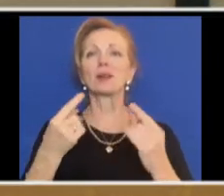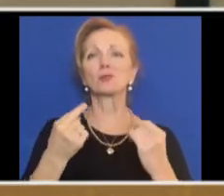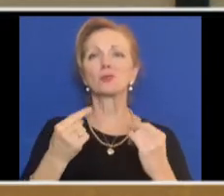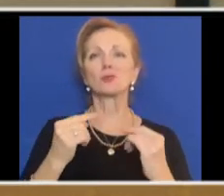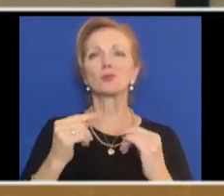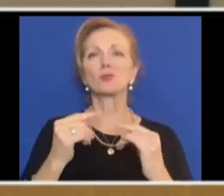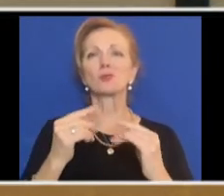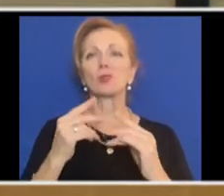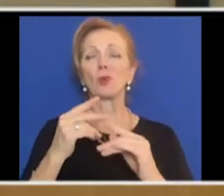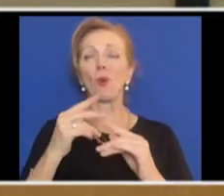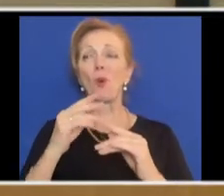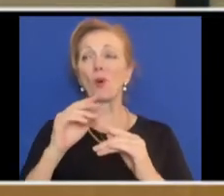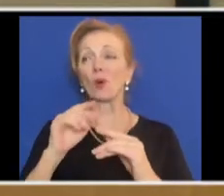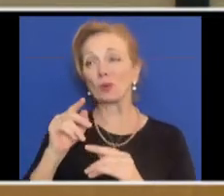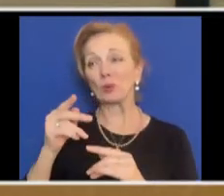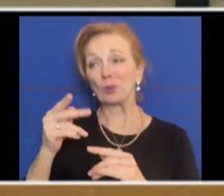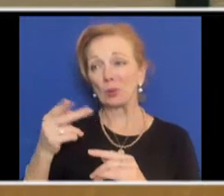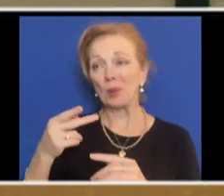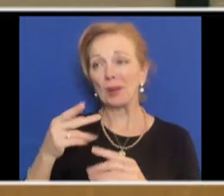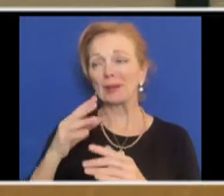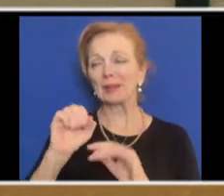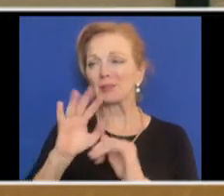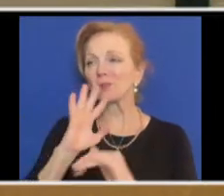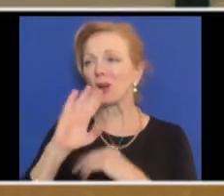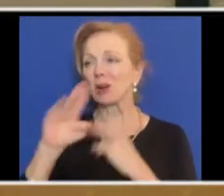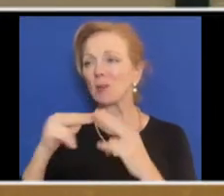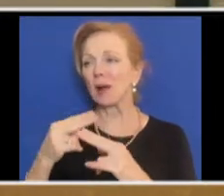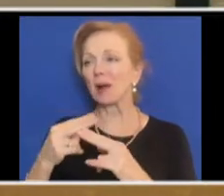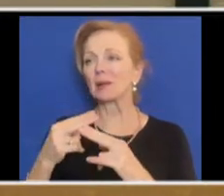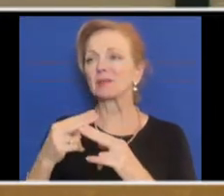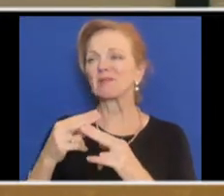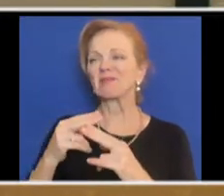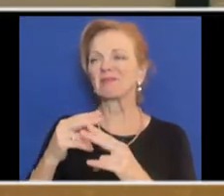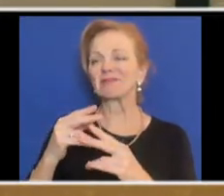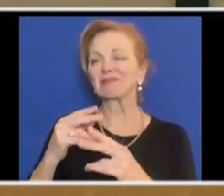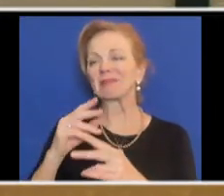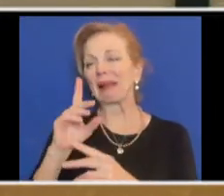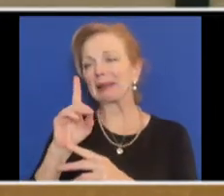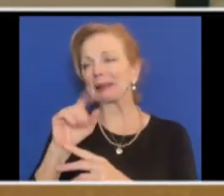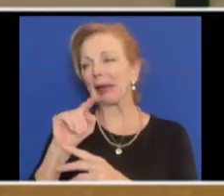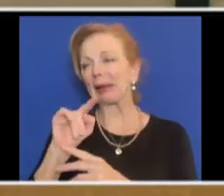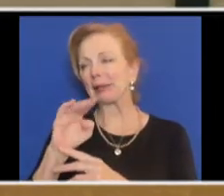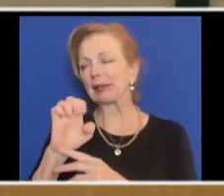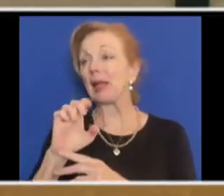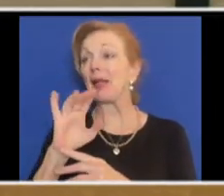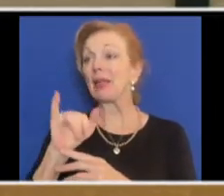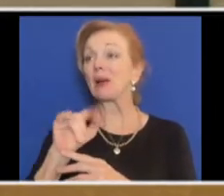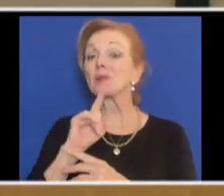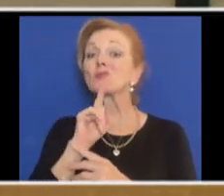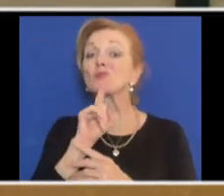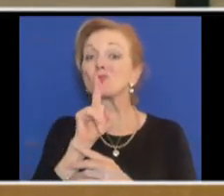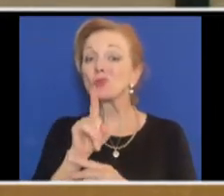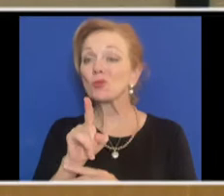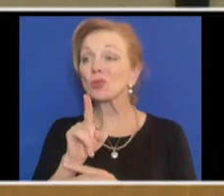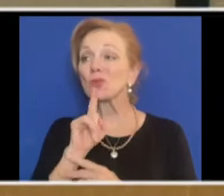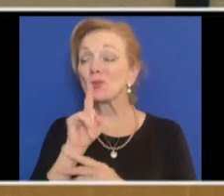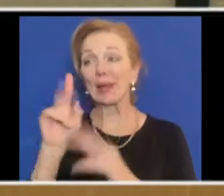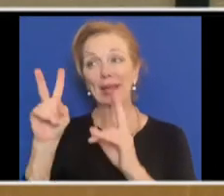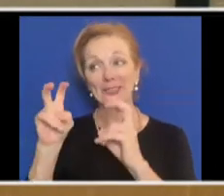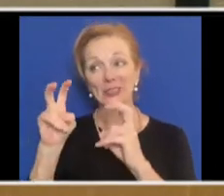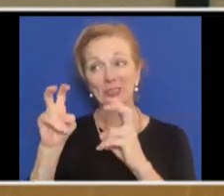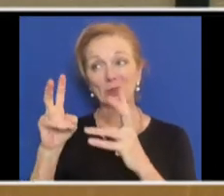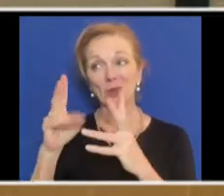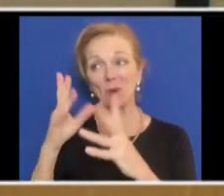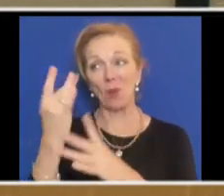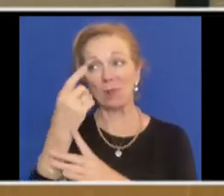or or you and I can talk about that some more Dante that's going to be a real real issue because